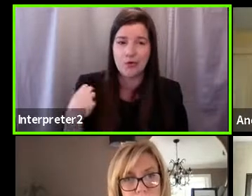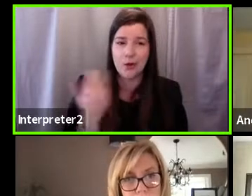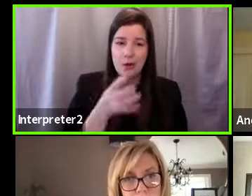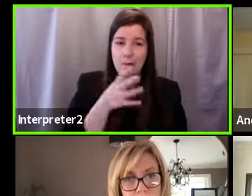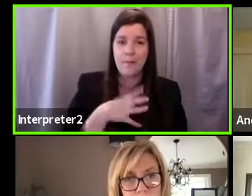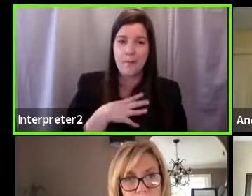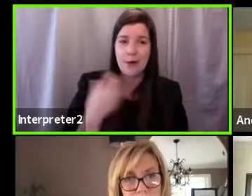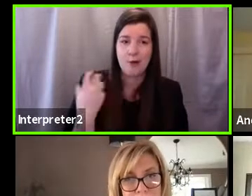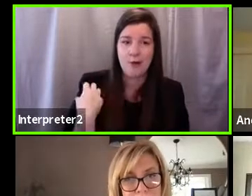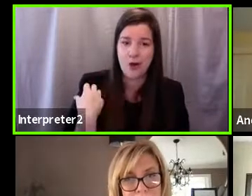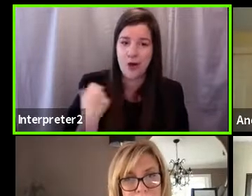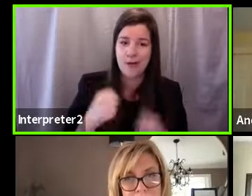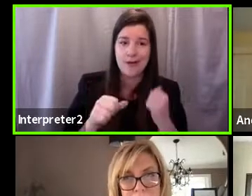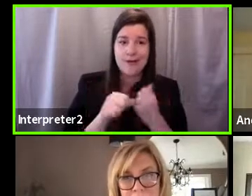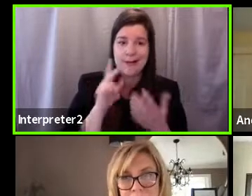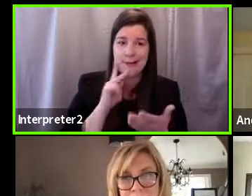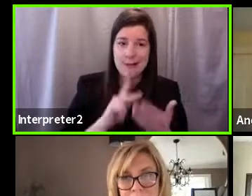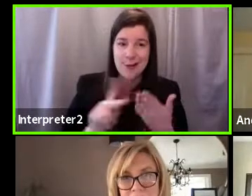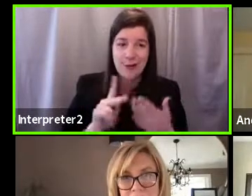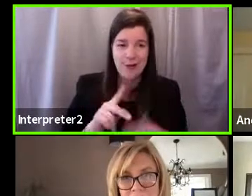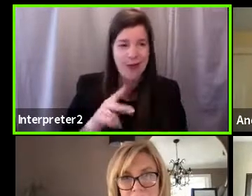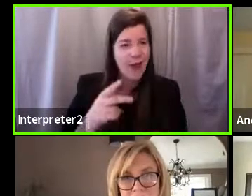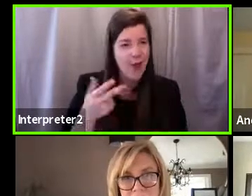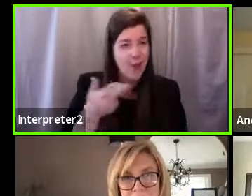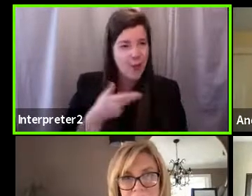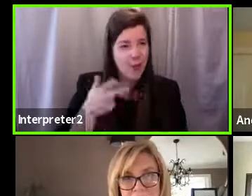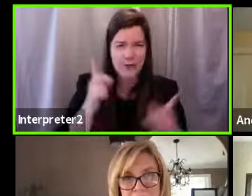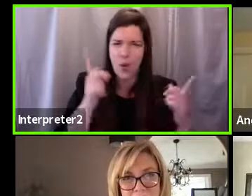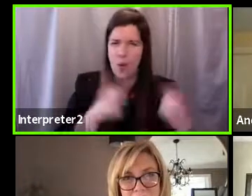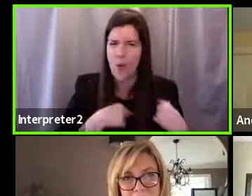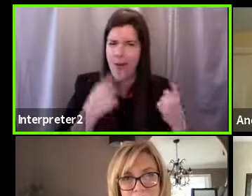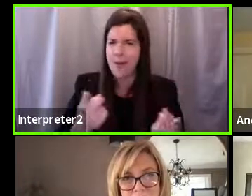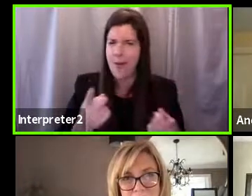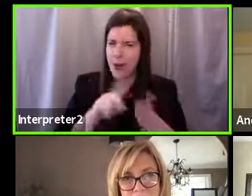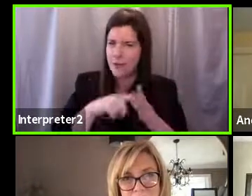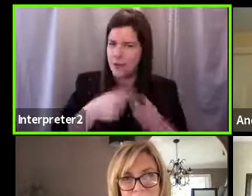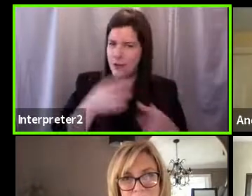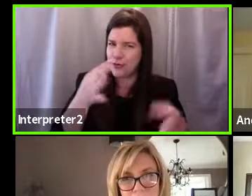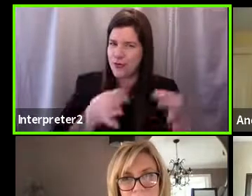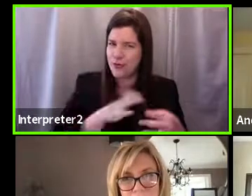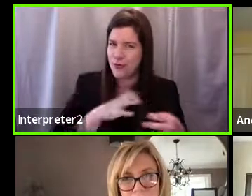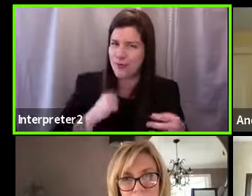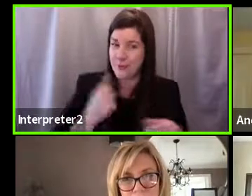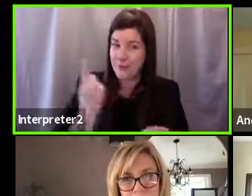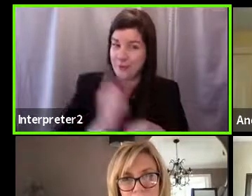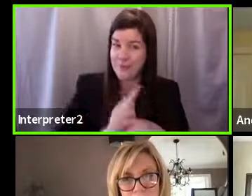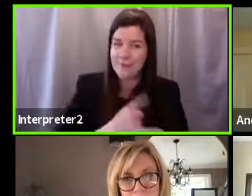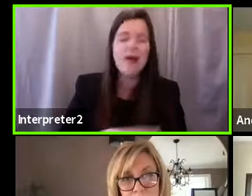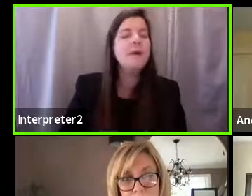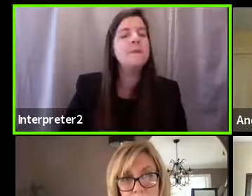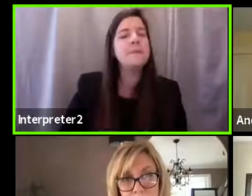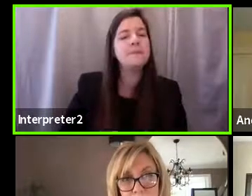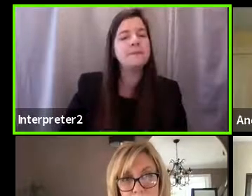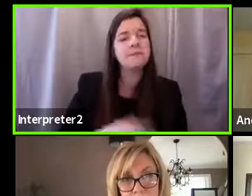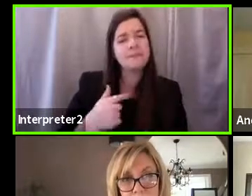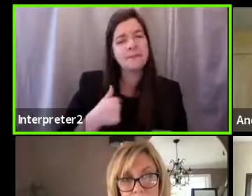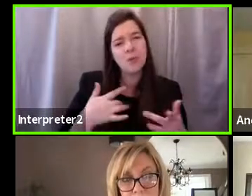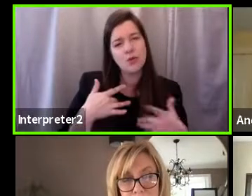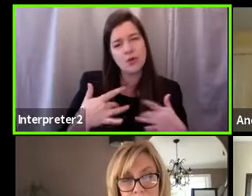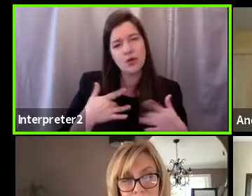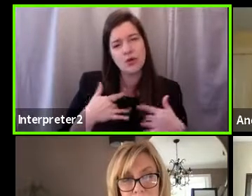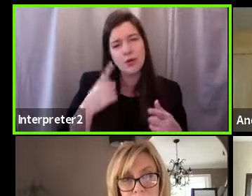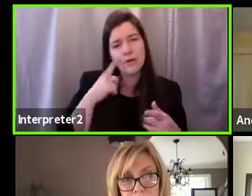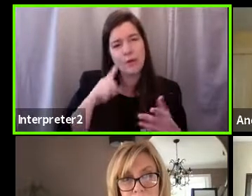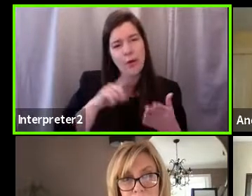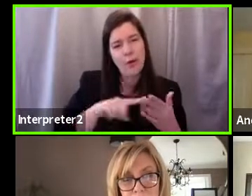go way back. We started on judiciary together, didn't we? I'm concerned about the audit findings, and maybe because I sit on the Joint Audit